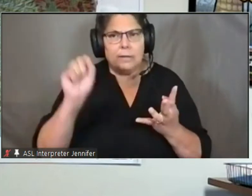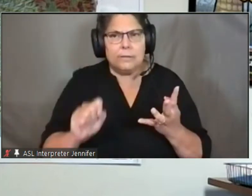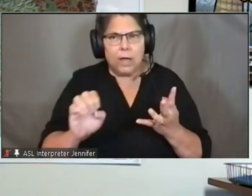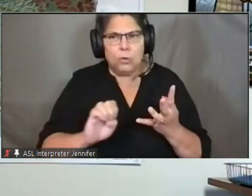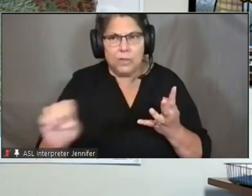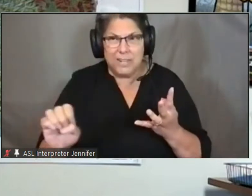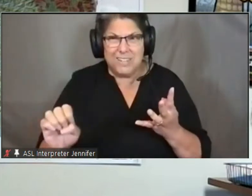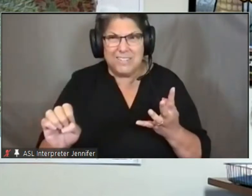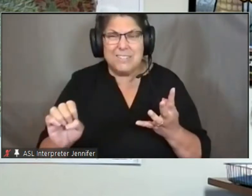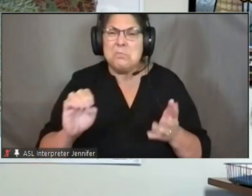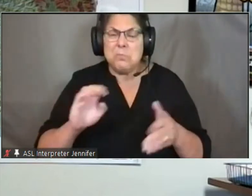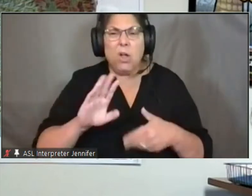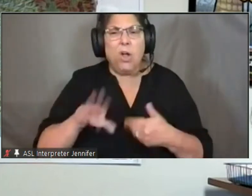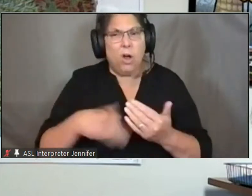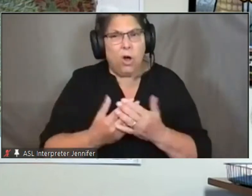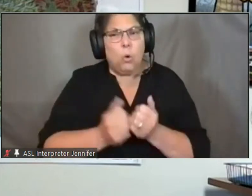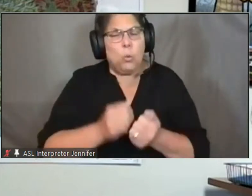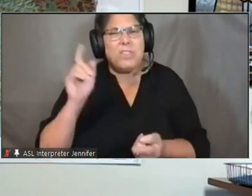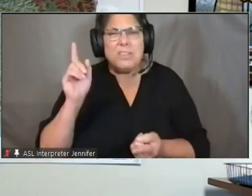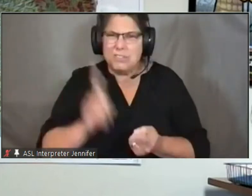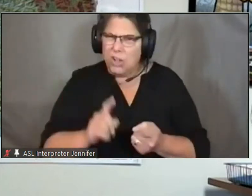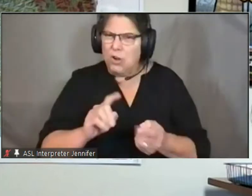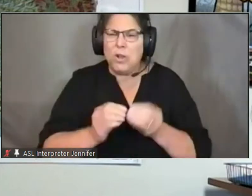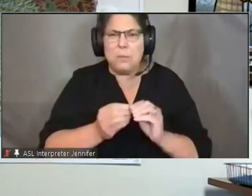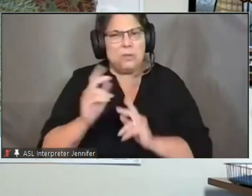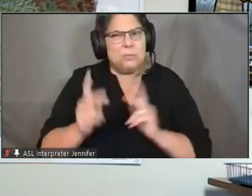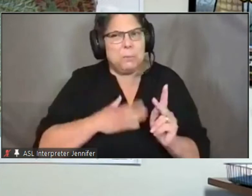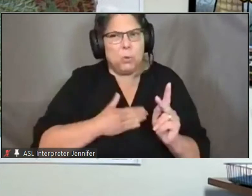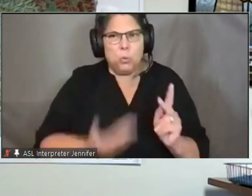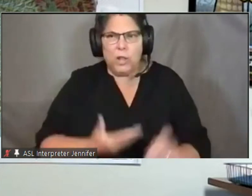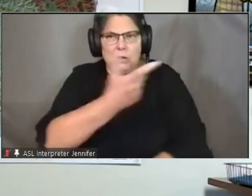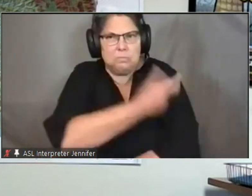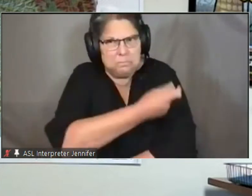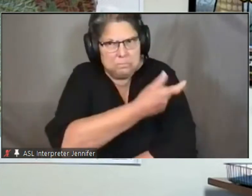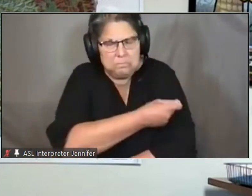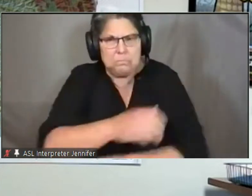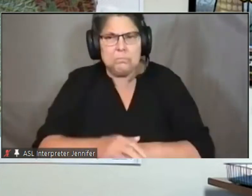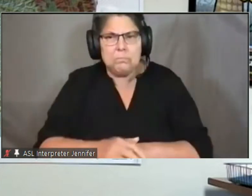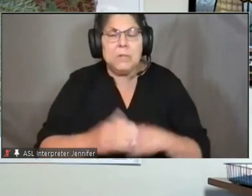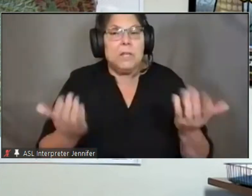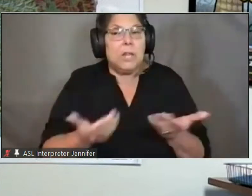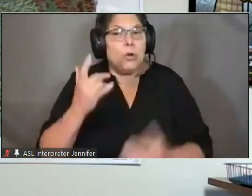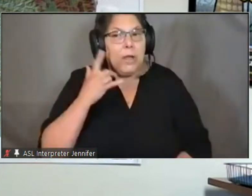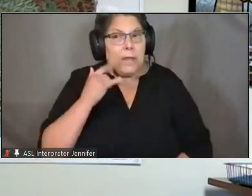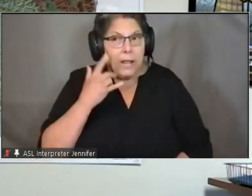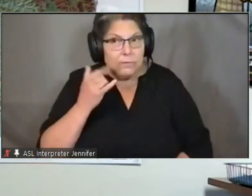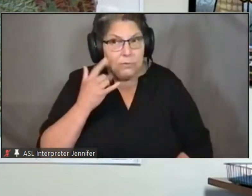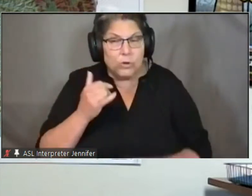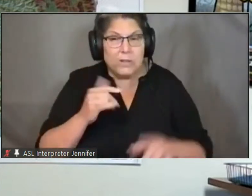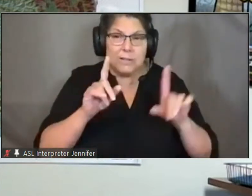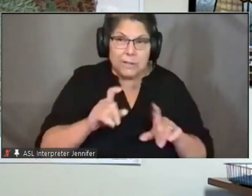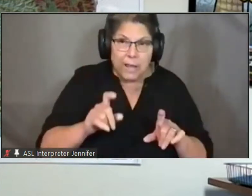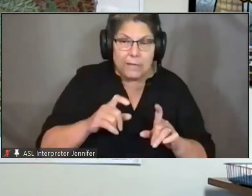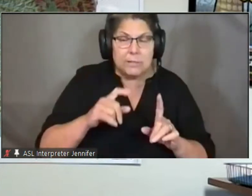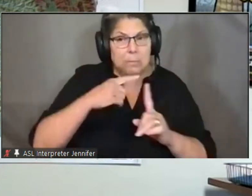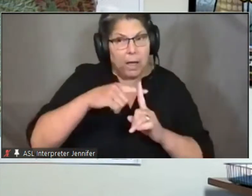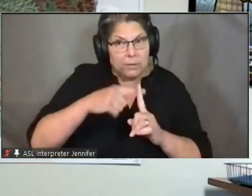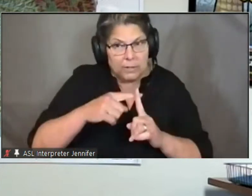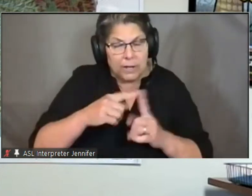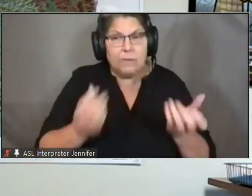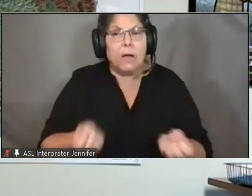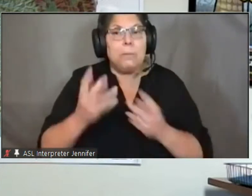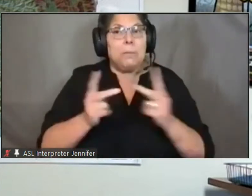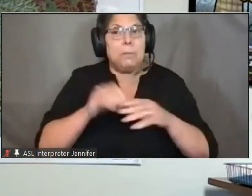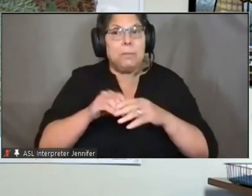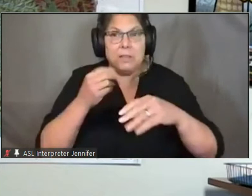rates. In California, the daily cases, test positivity, hospitalizations, and death are the lowest in a